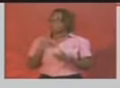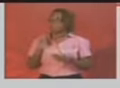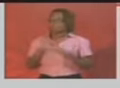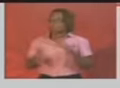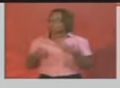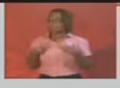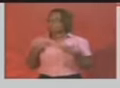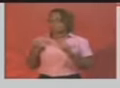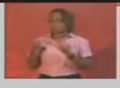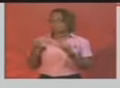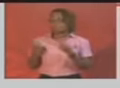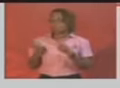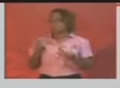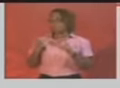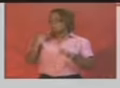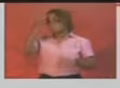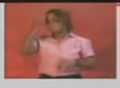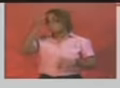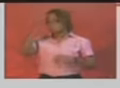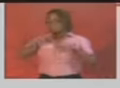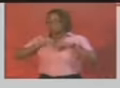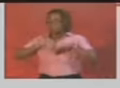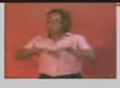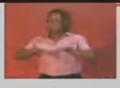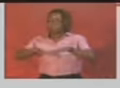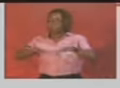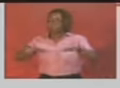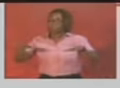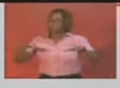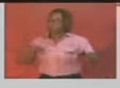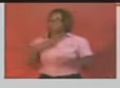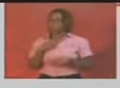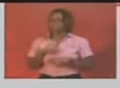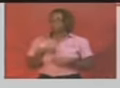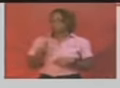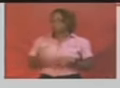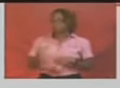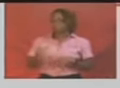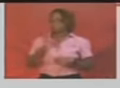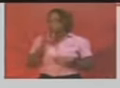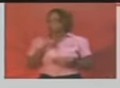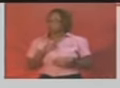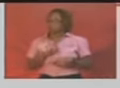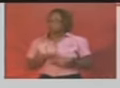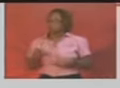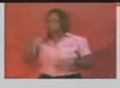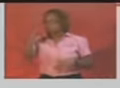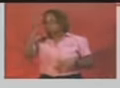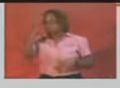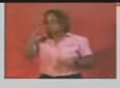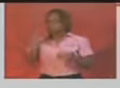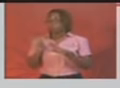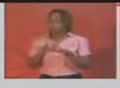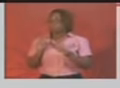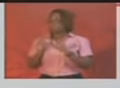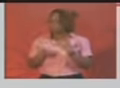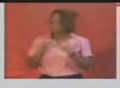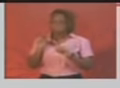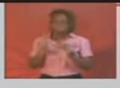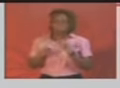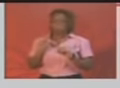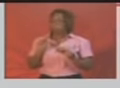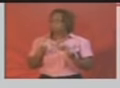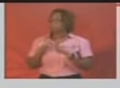can have the vaccine, to a very high level, of course beyond 70%, to get to a population level of 70%. With regards to your second question,